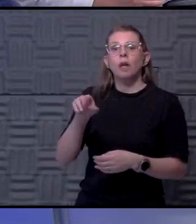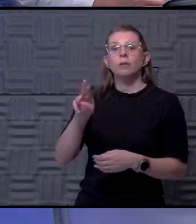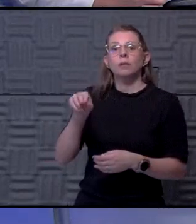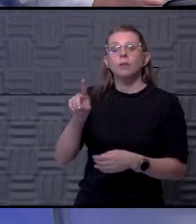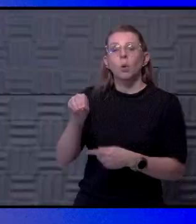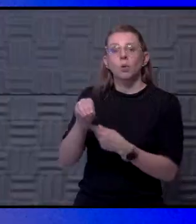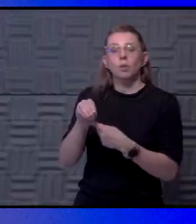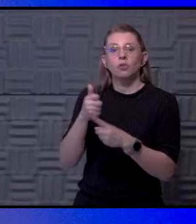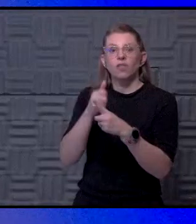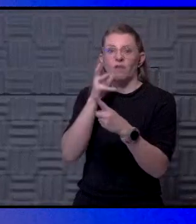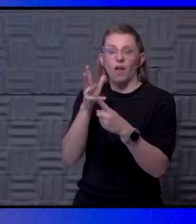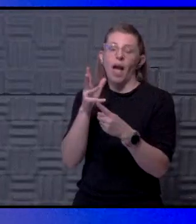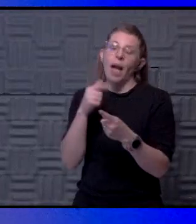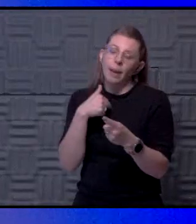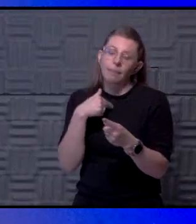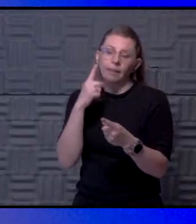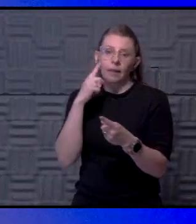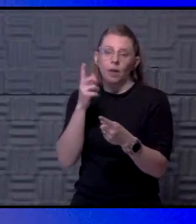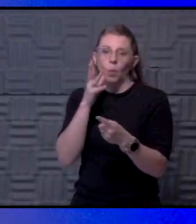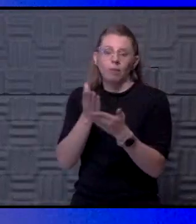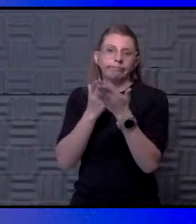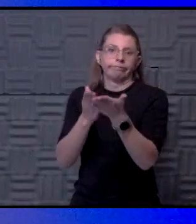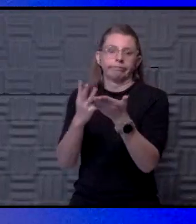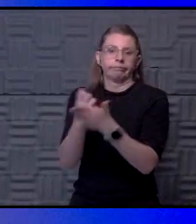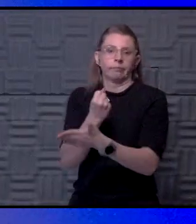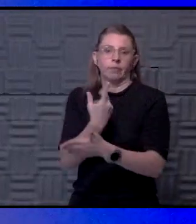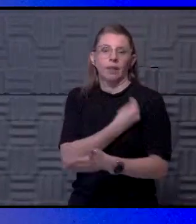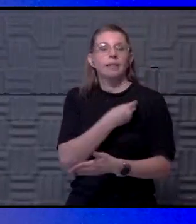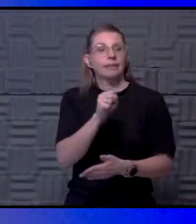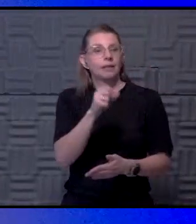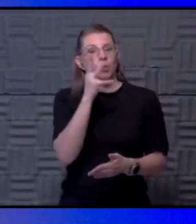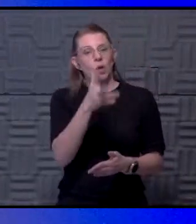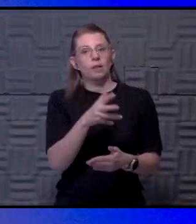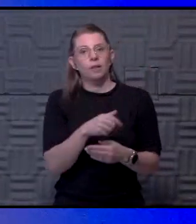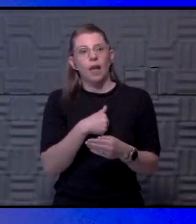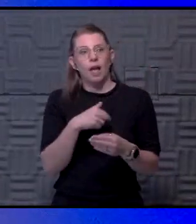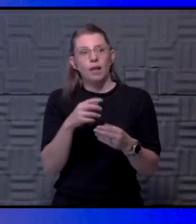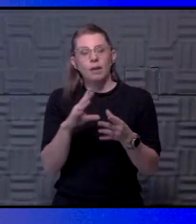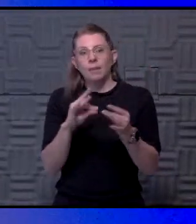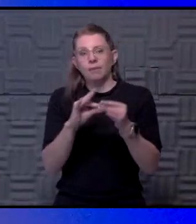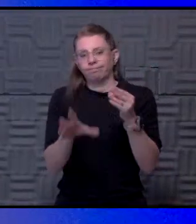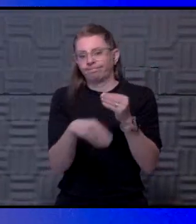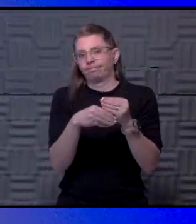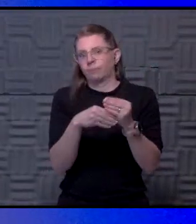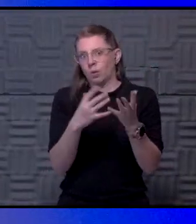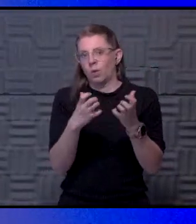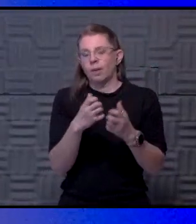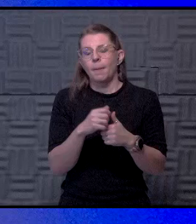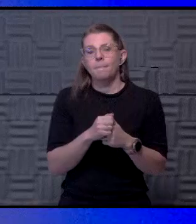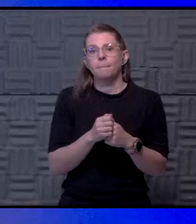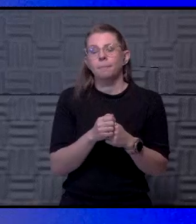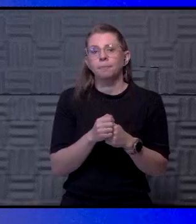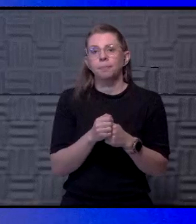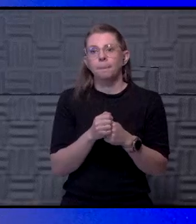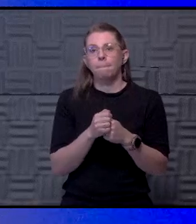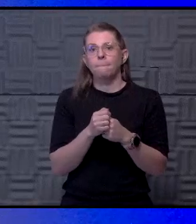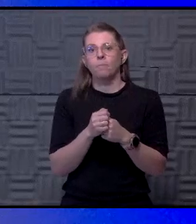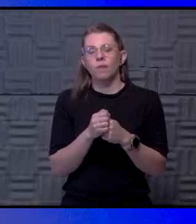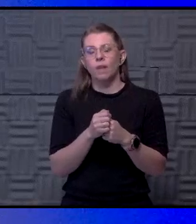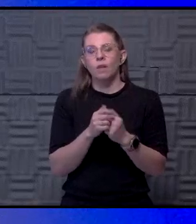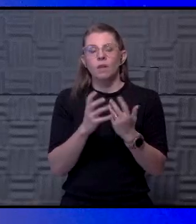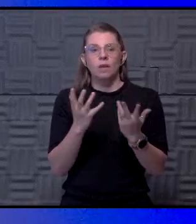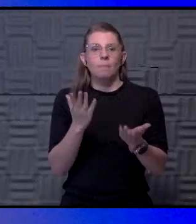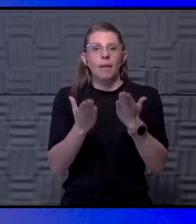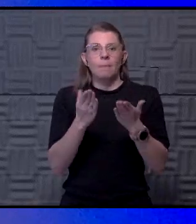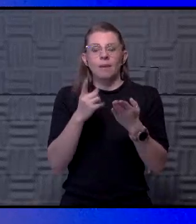get the vaccine. Absolutely, I tell all Yeah. of them. And I'd just like to just comment on what we were mentioning Please. before. And in many ways, it's kind of counterintuitive maybe